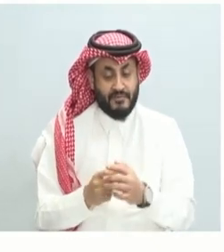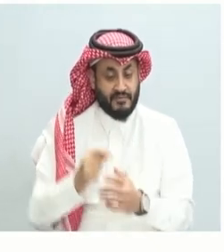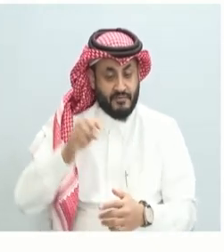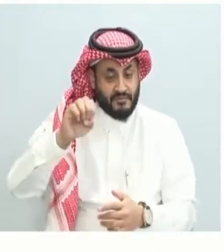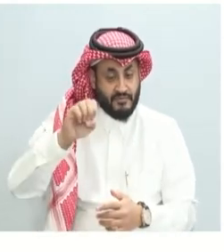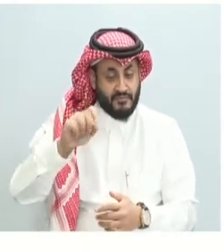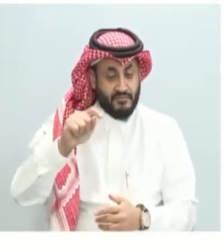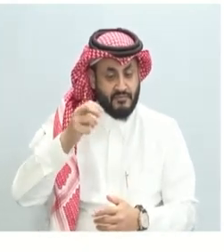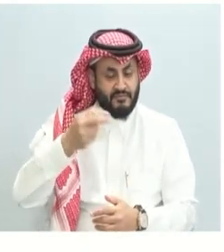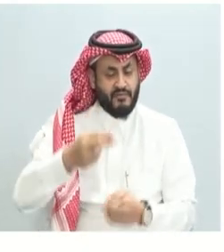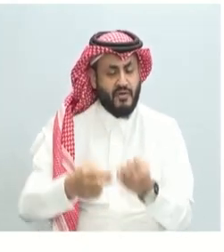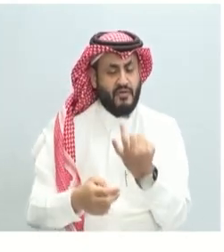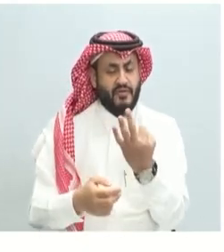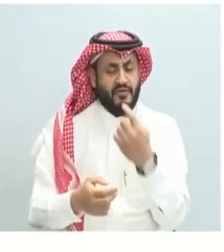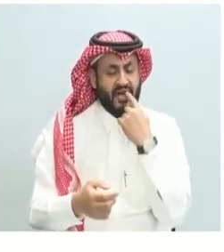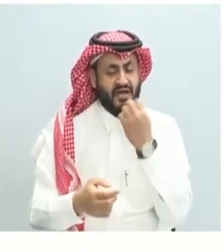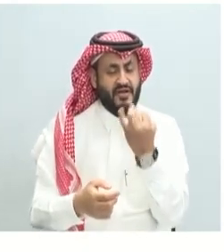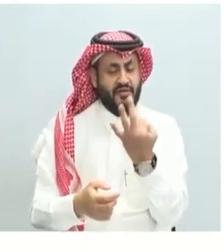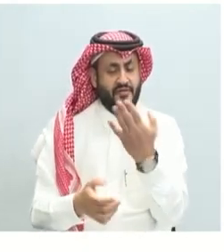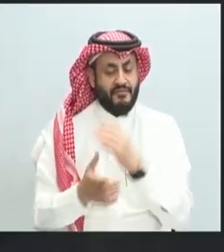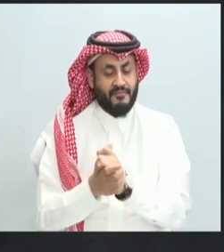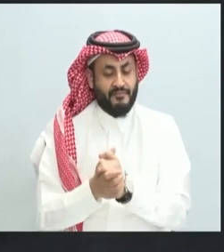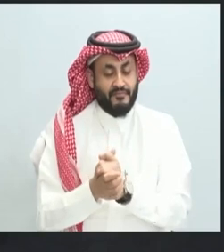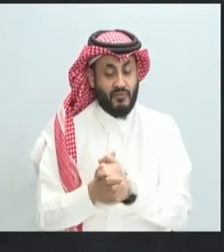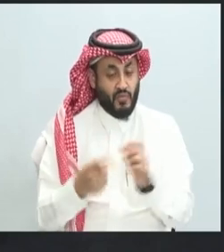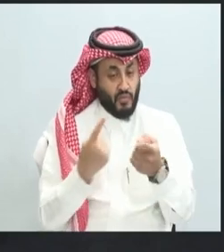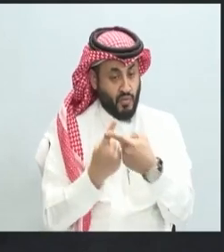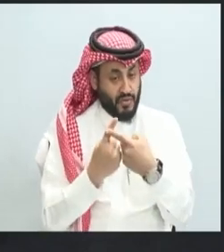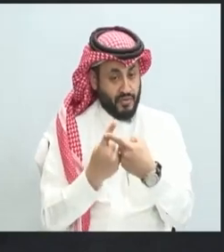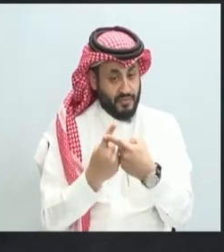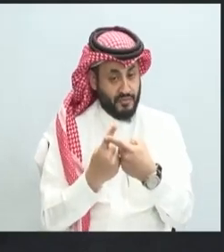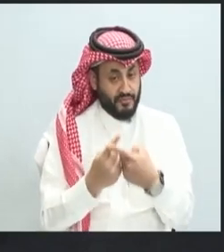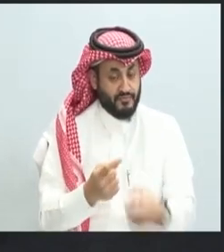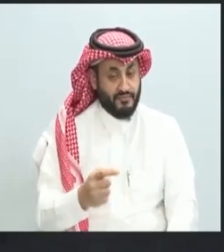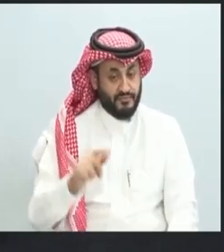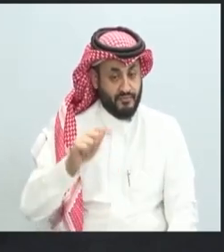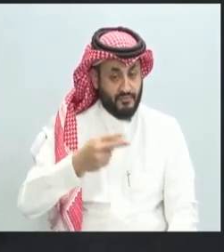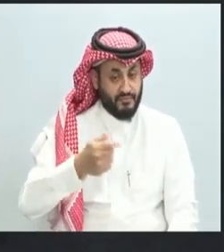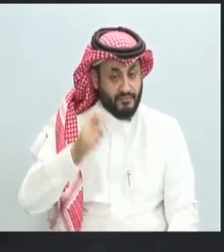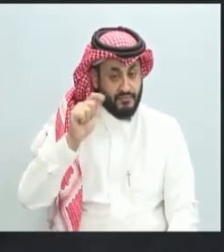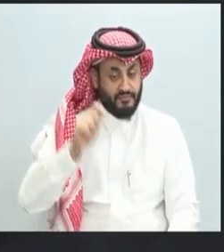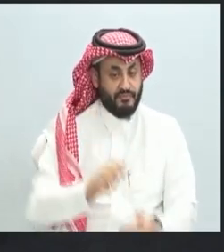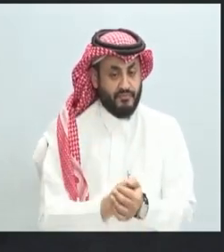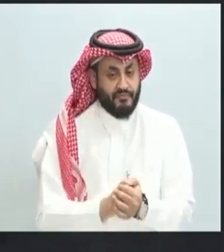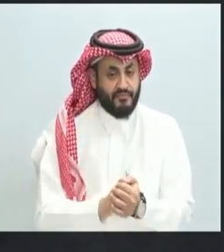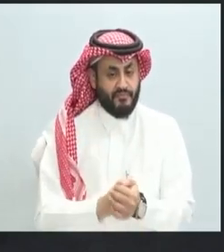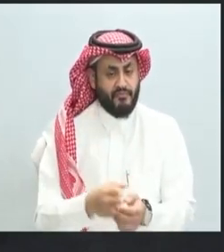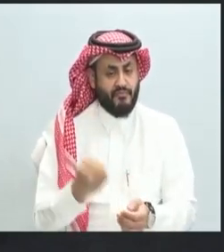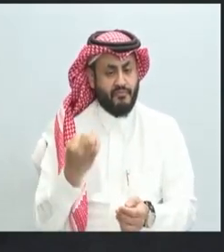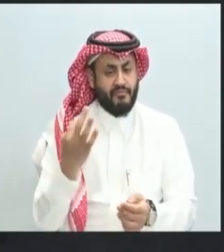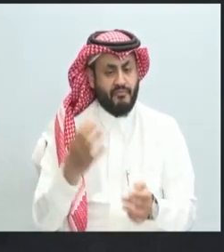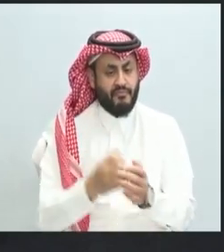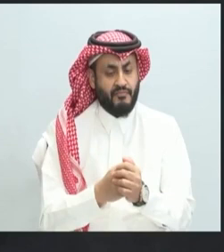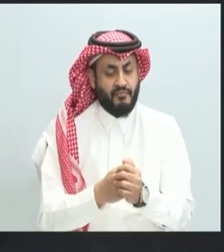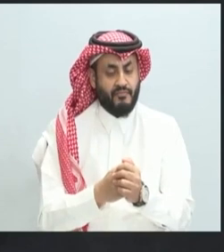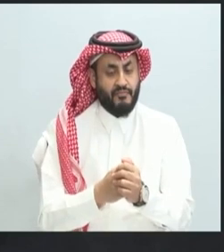teeth. They are teeth. So for one thing, we say, what's that? And for more than